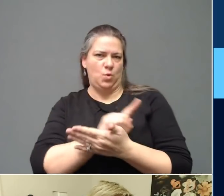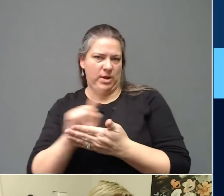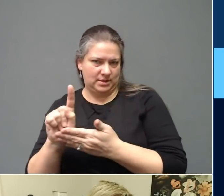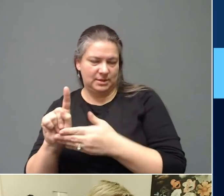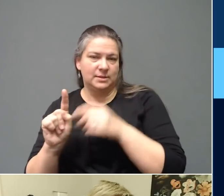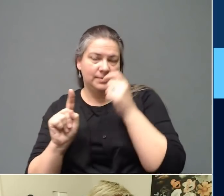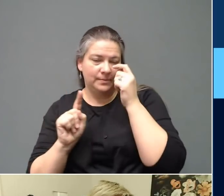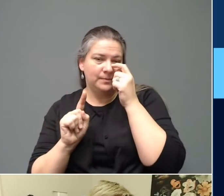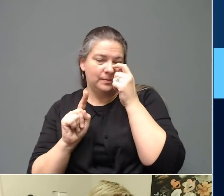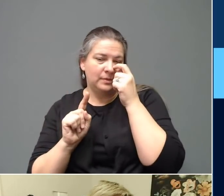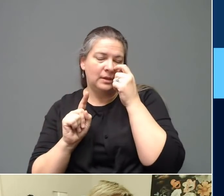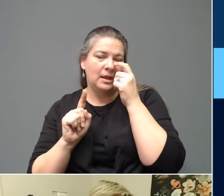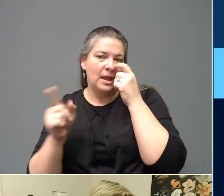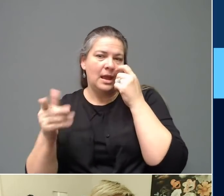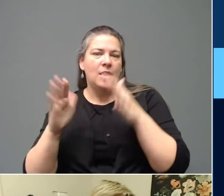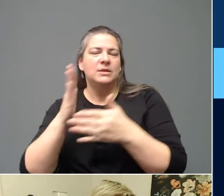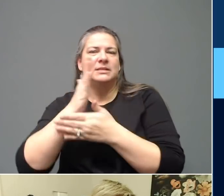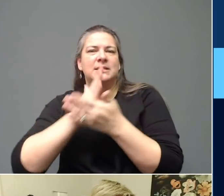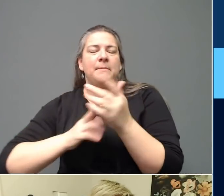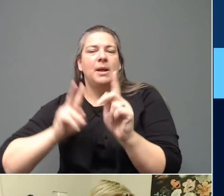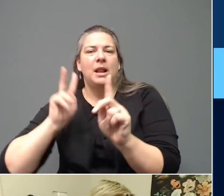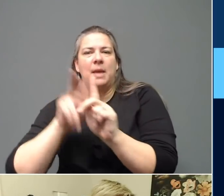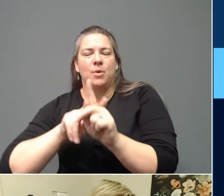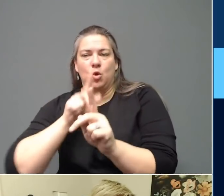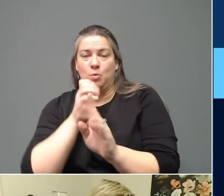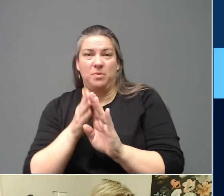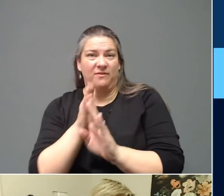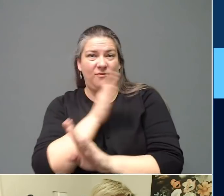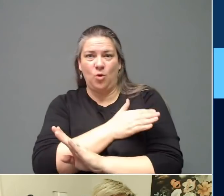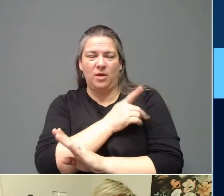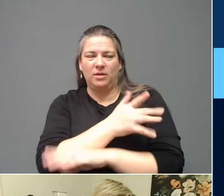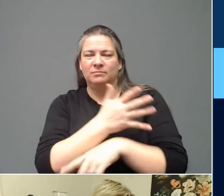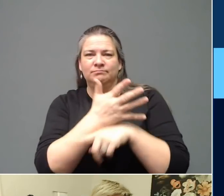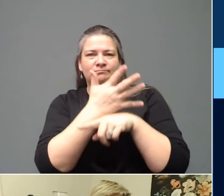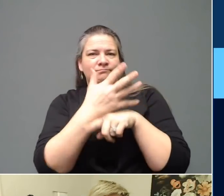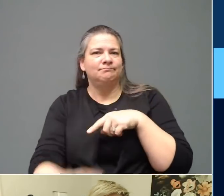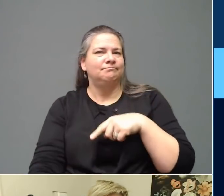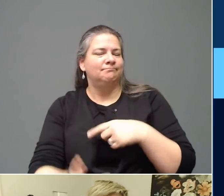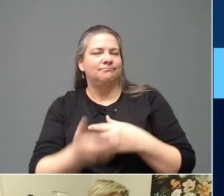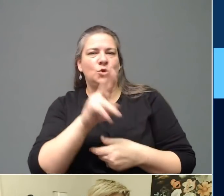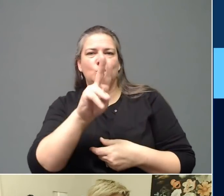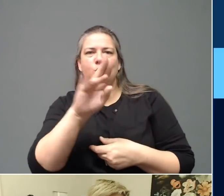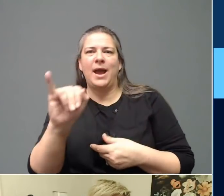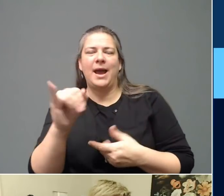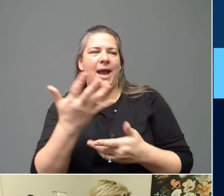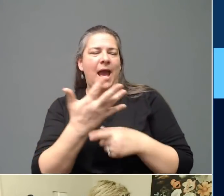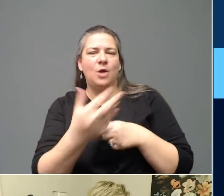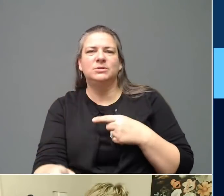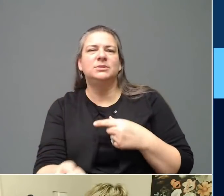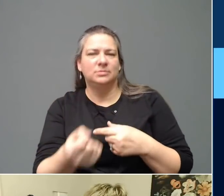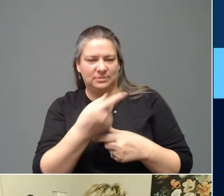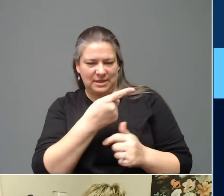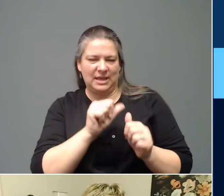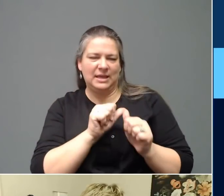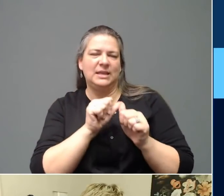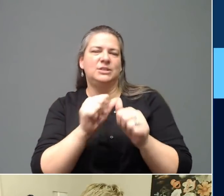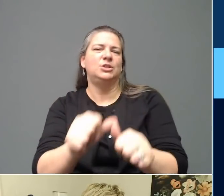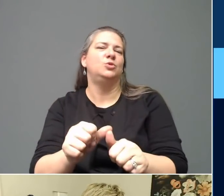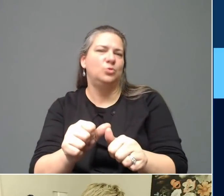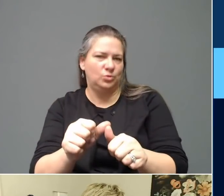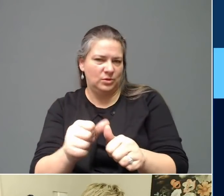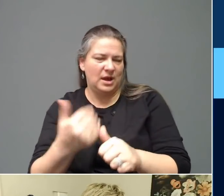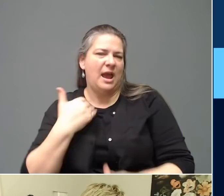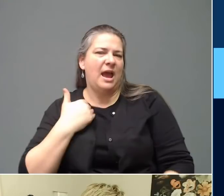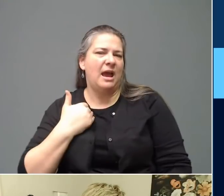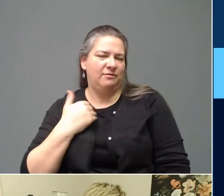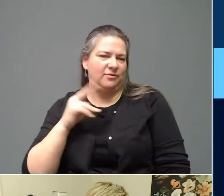will allow some claimants who had previously exhausted their traditional UI benefits some continued benefits.